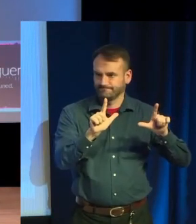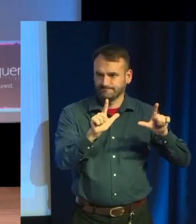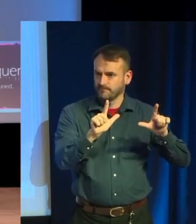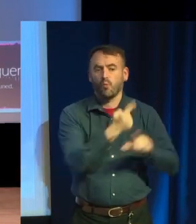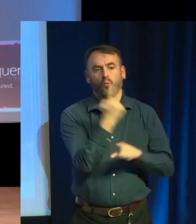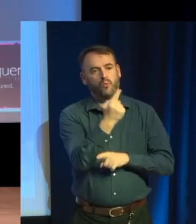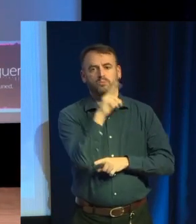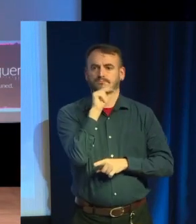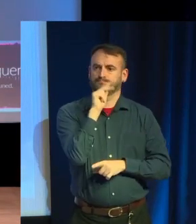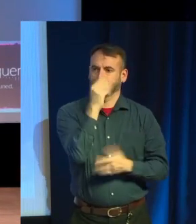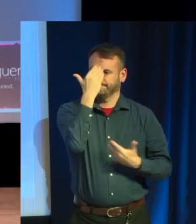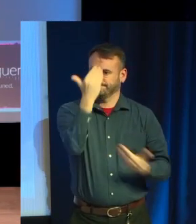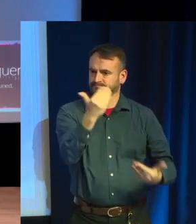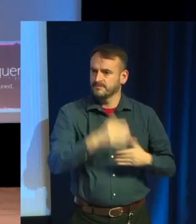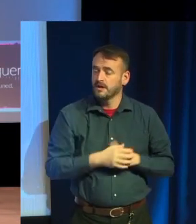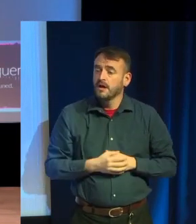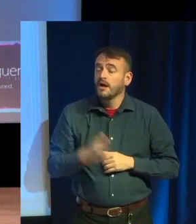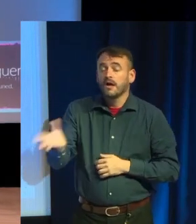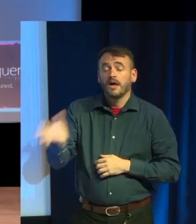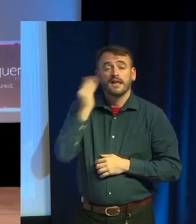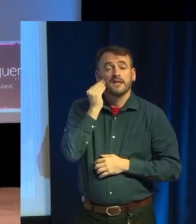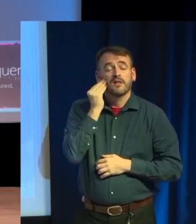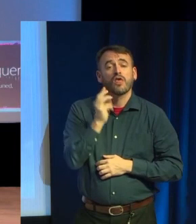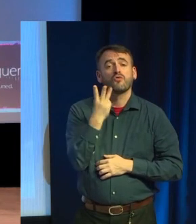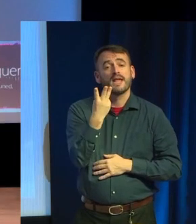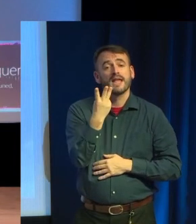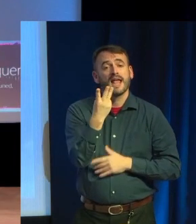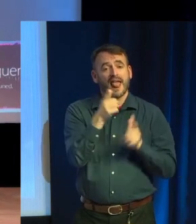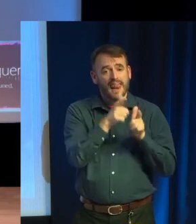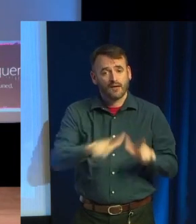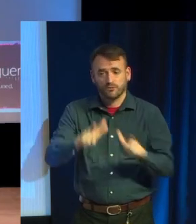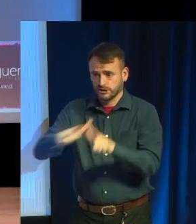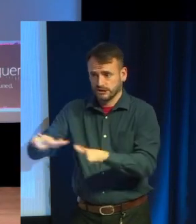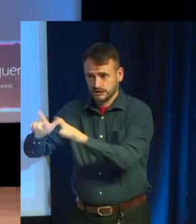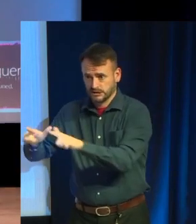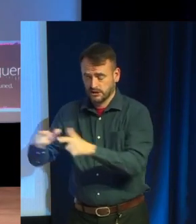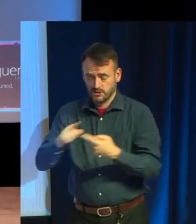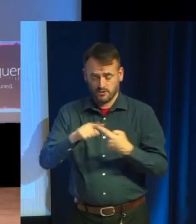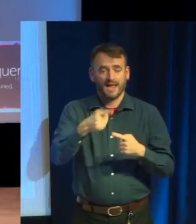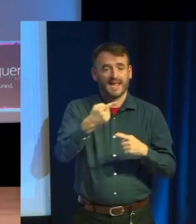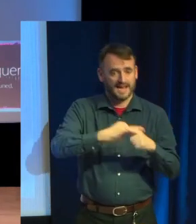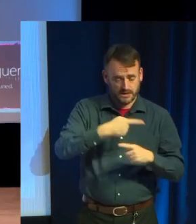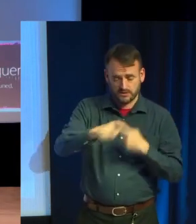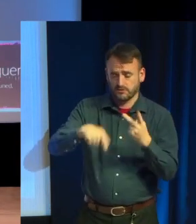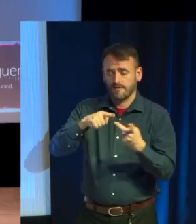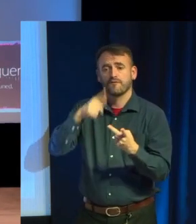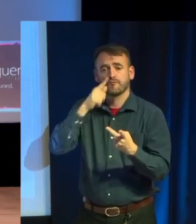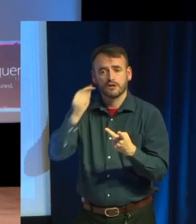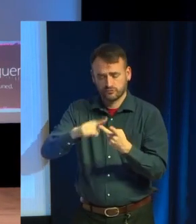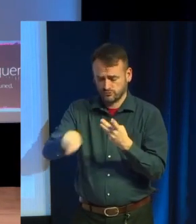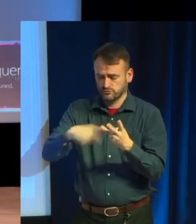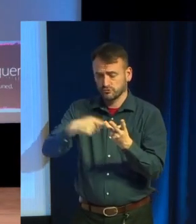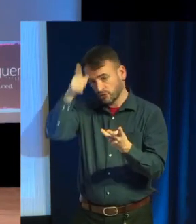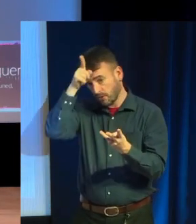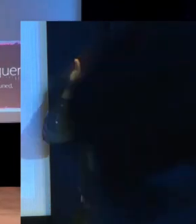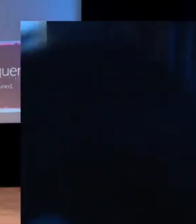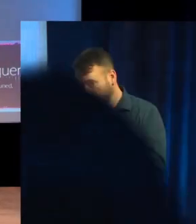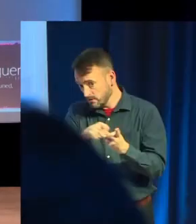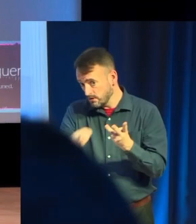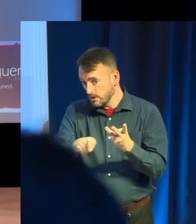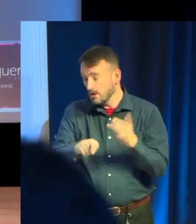We have audio in 3 languages. So the recording audio is in English, in French, and in German. There's also a version